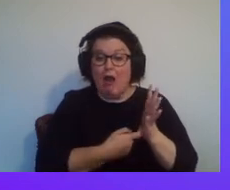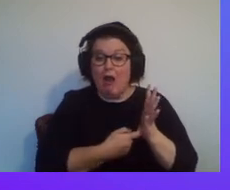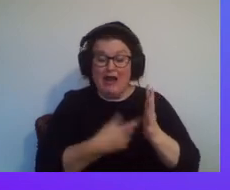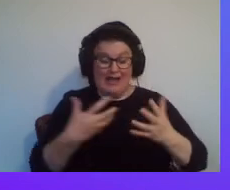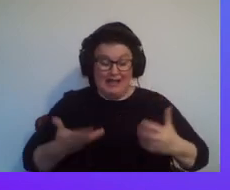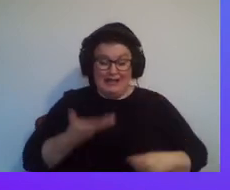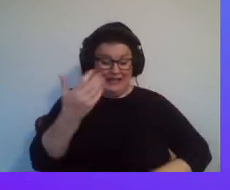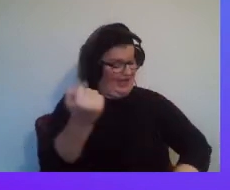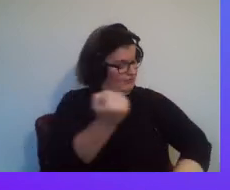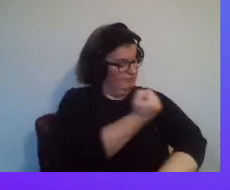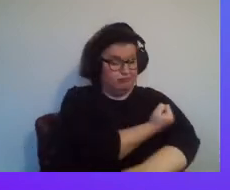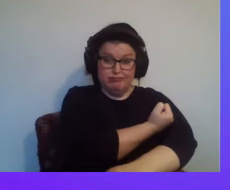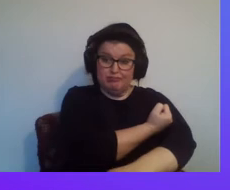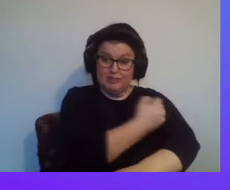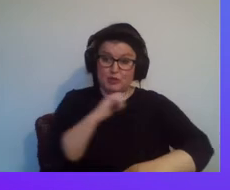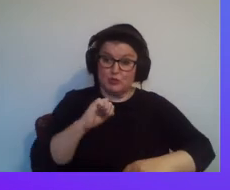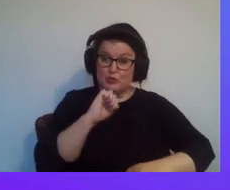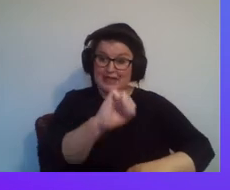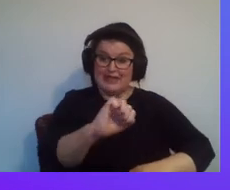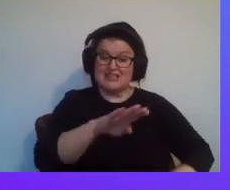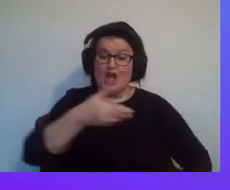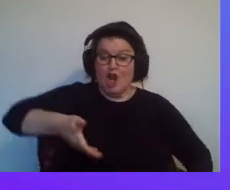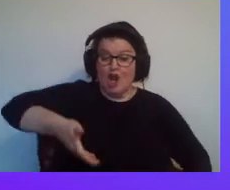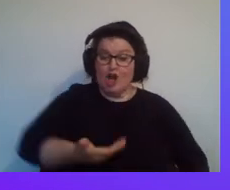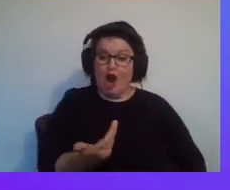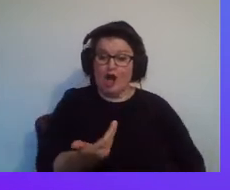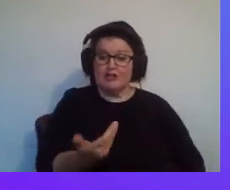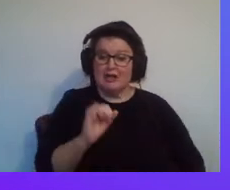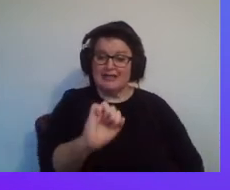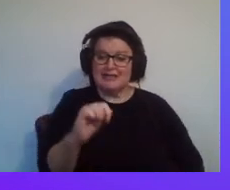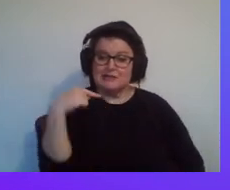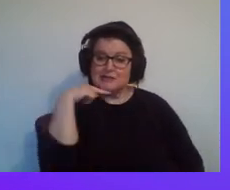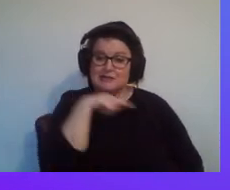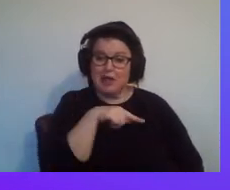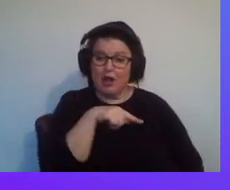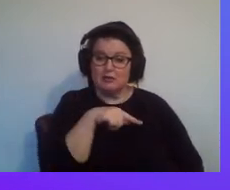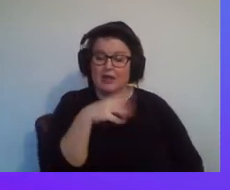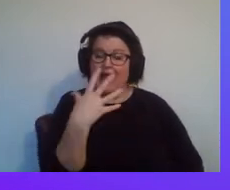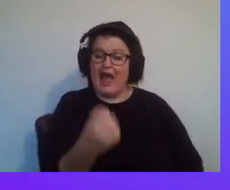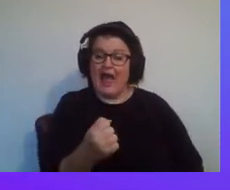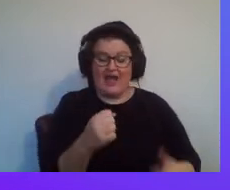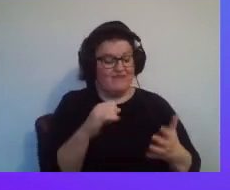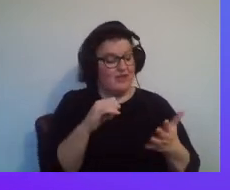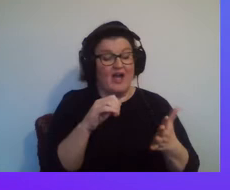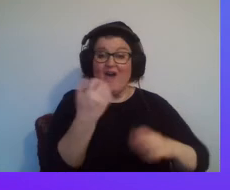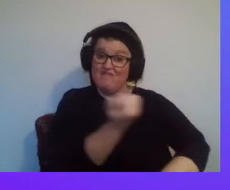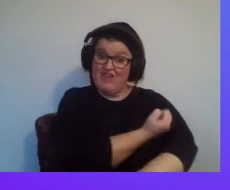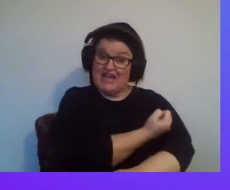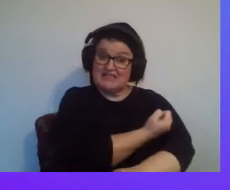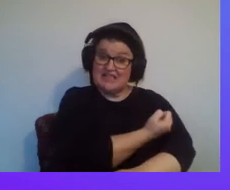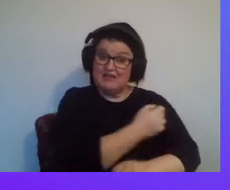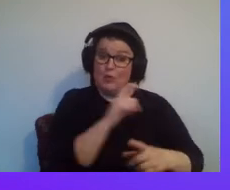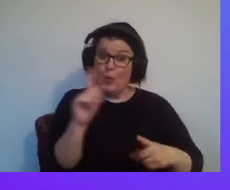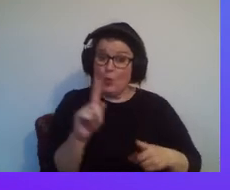vaccine to combat smallpox. So vaccines have been around for a very long time. Many vaccines have